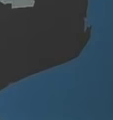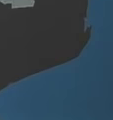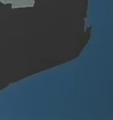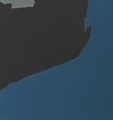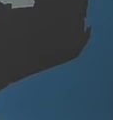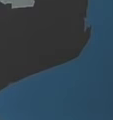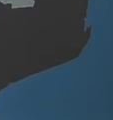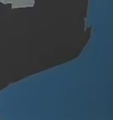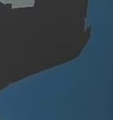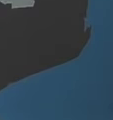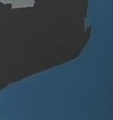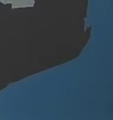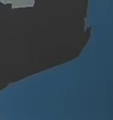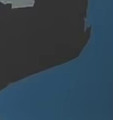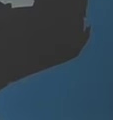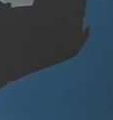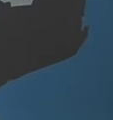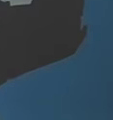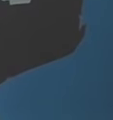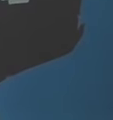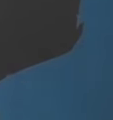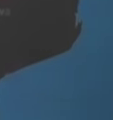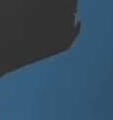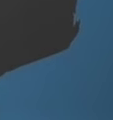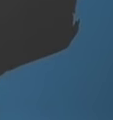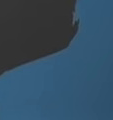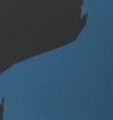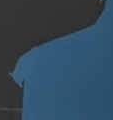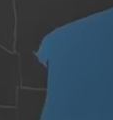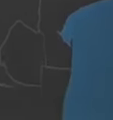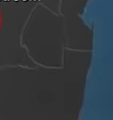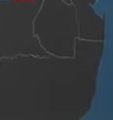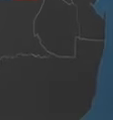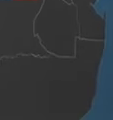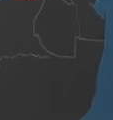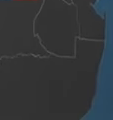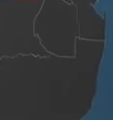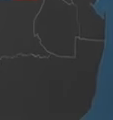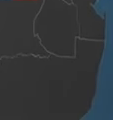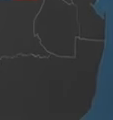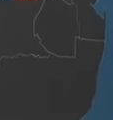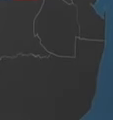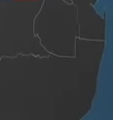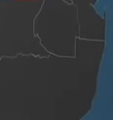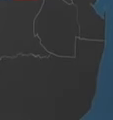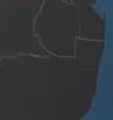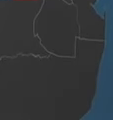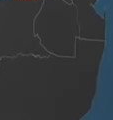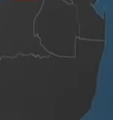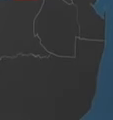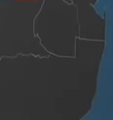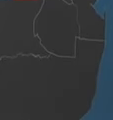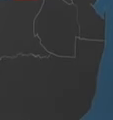Limpopo province, where we are also going to see highs lying mostly in the upper 20s and lower 30s. Sunny skies are also forecast for